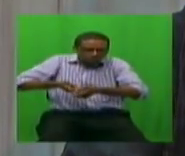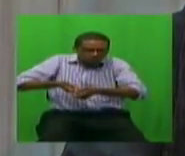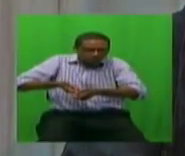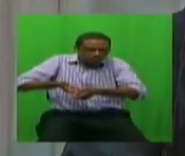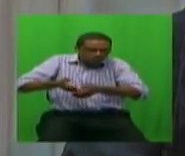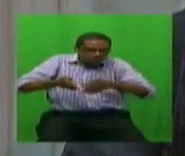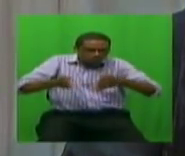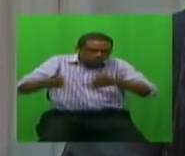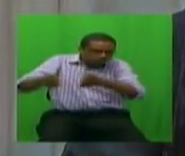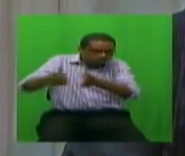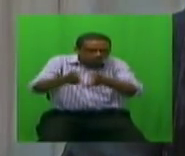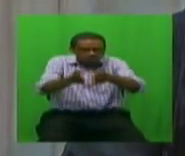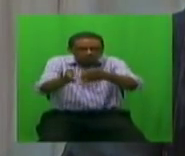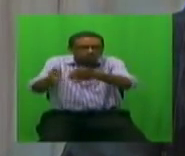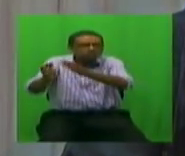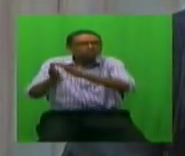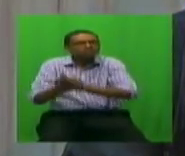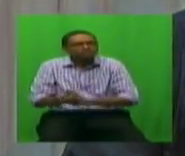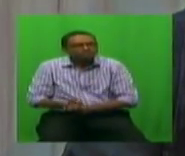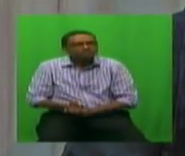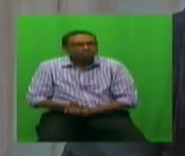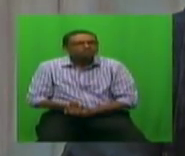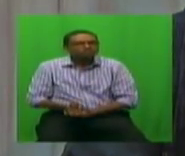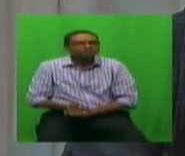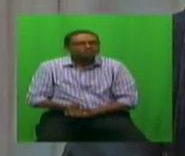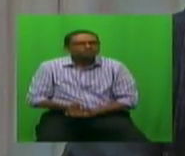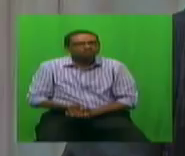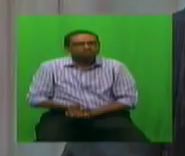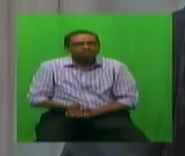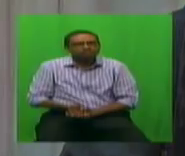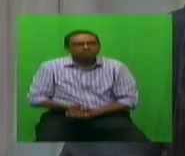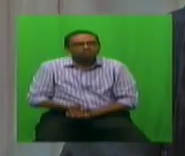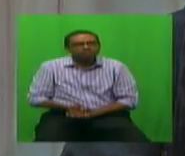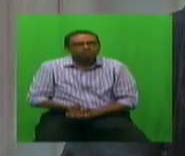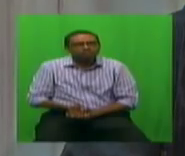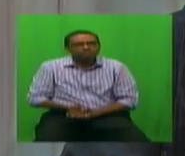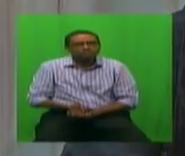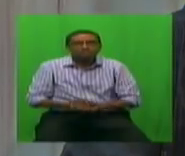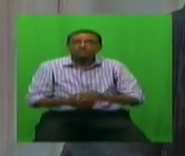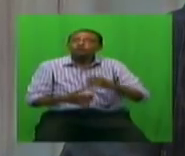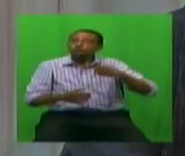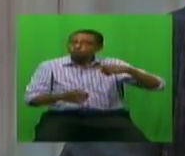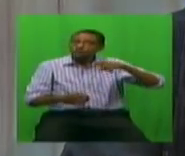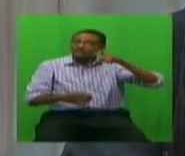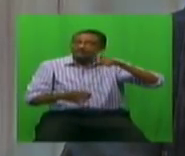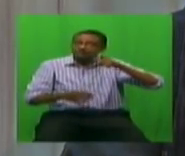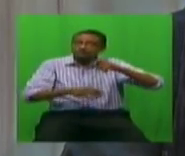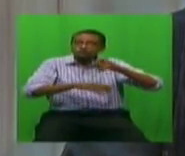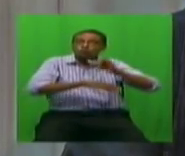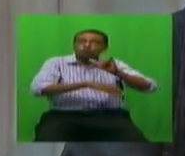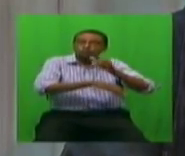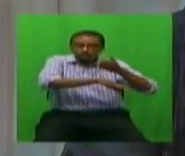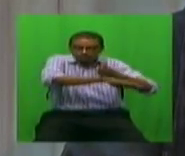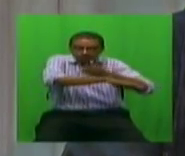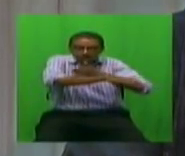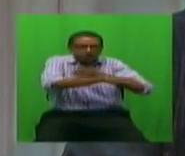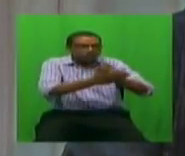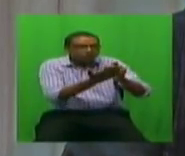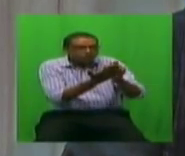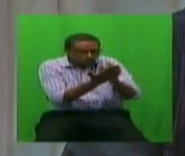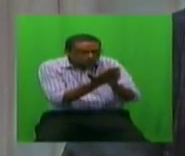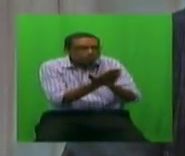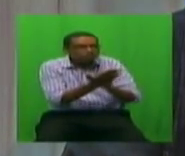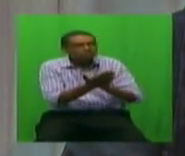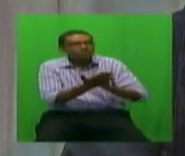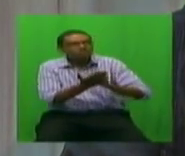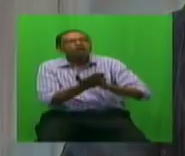data and also some of the other issues on the farms. Because when we have good data, we know what we're dealing with in terms of the numbers, in terms of rescue